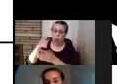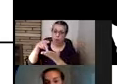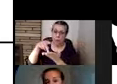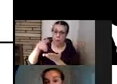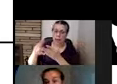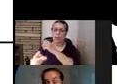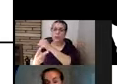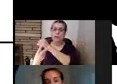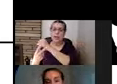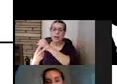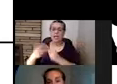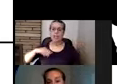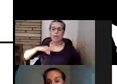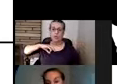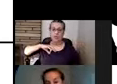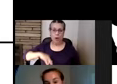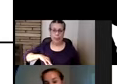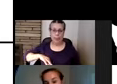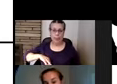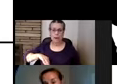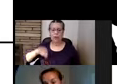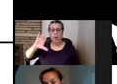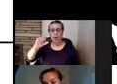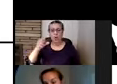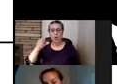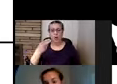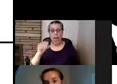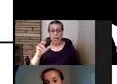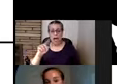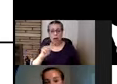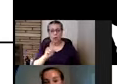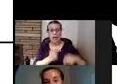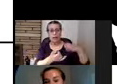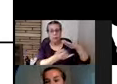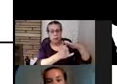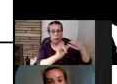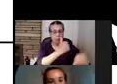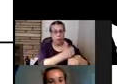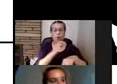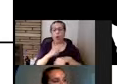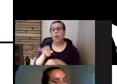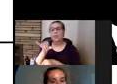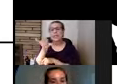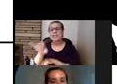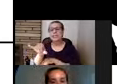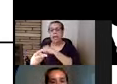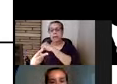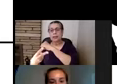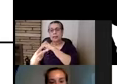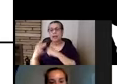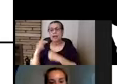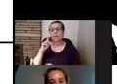stored as an account credit that can either be cashed out at a station fare vending machine or remain in your account for future travel use.